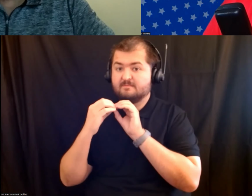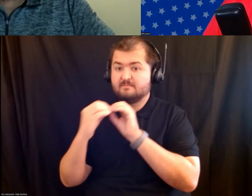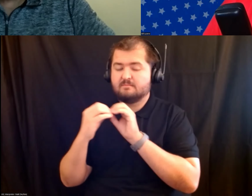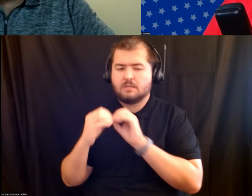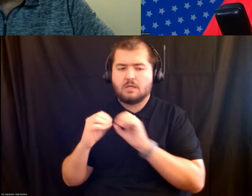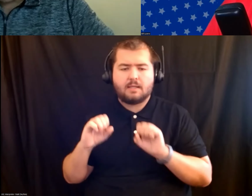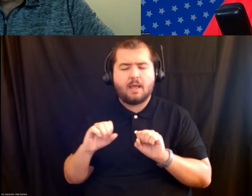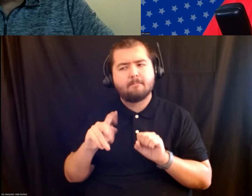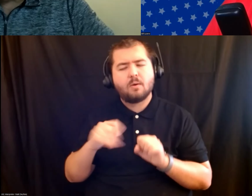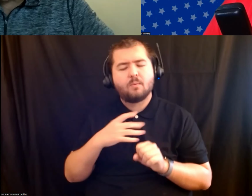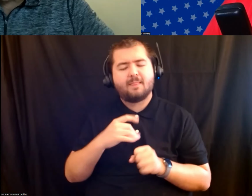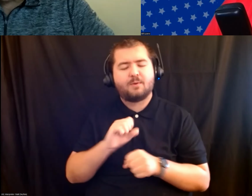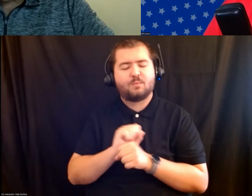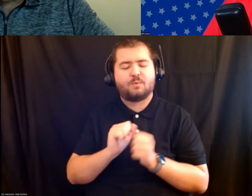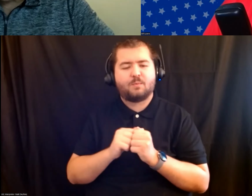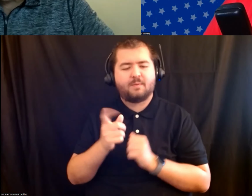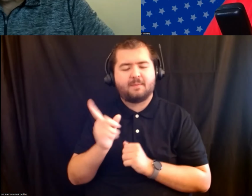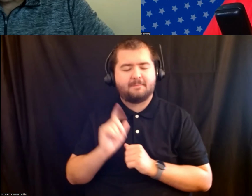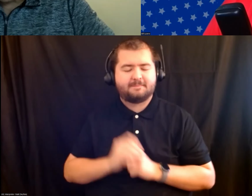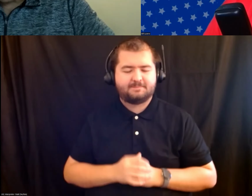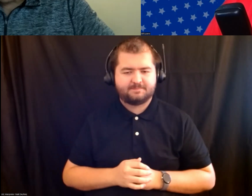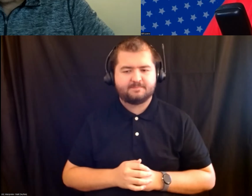officials in Arizona. Okay?